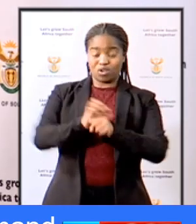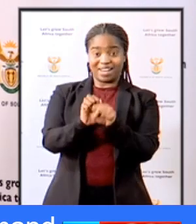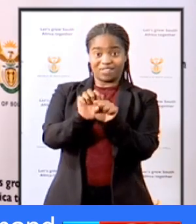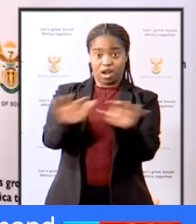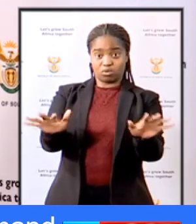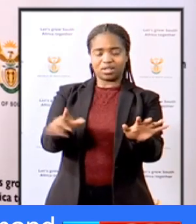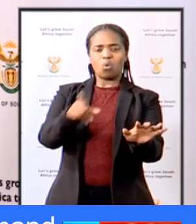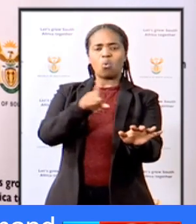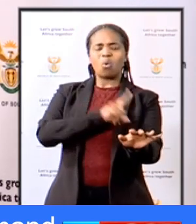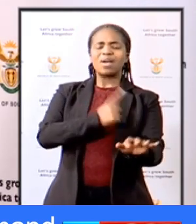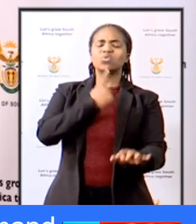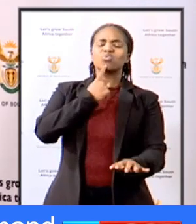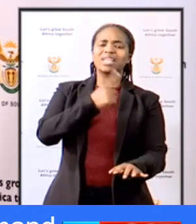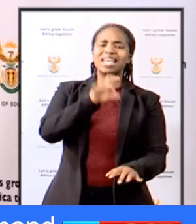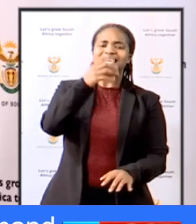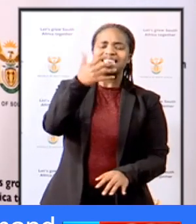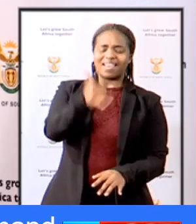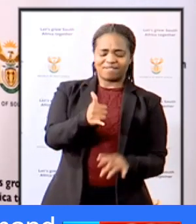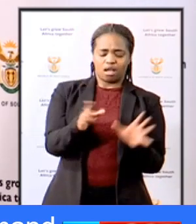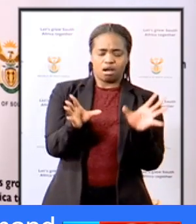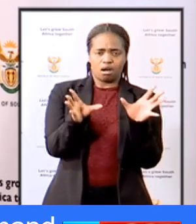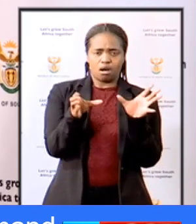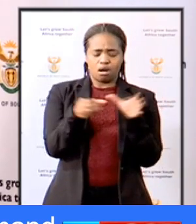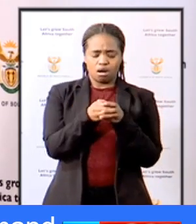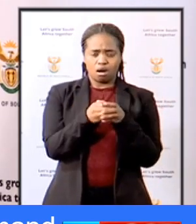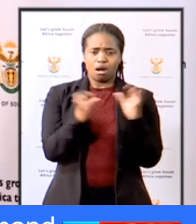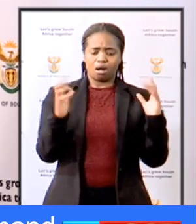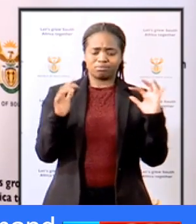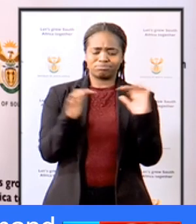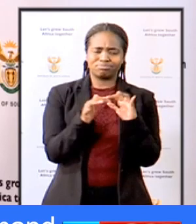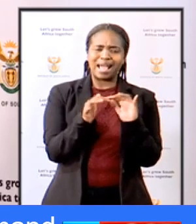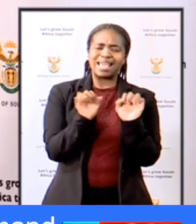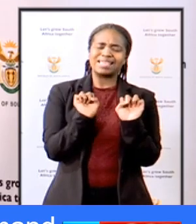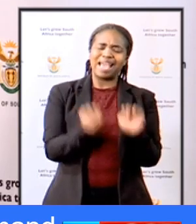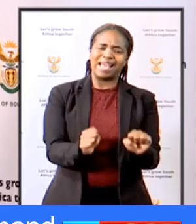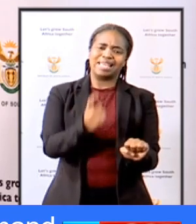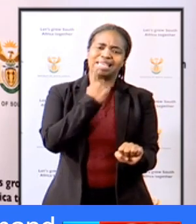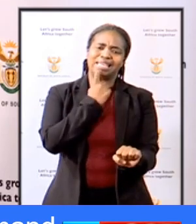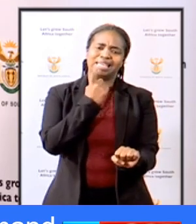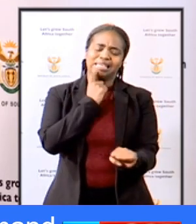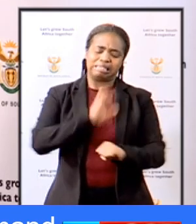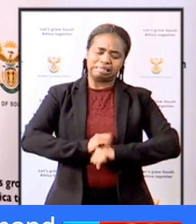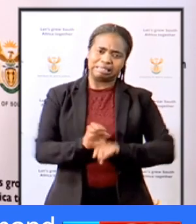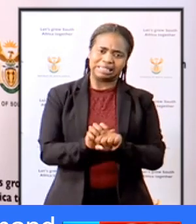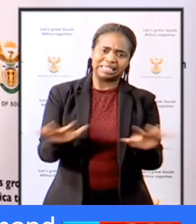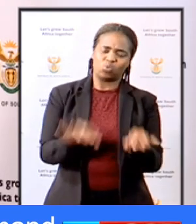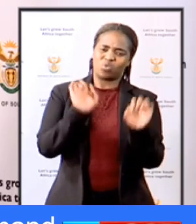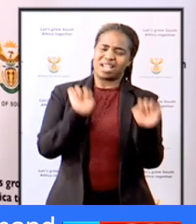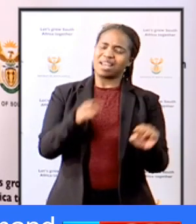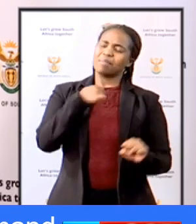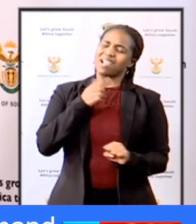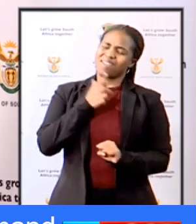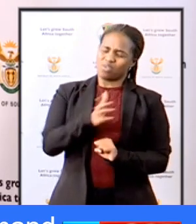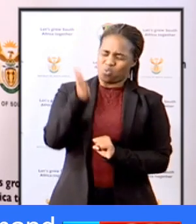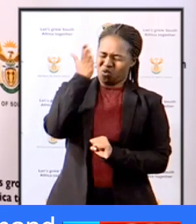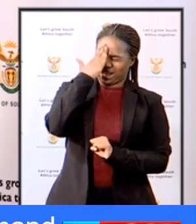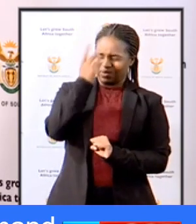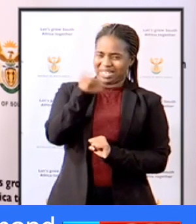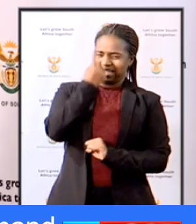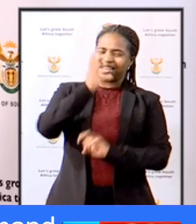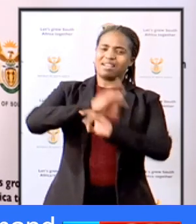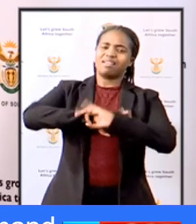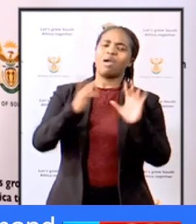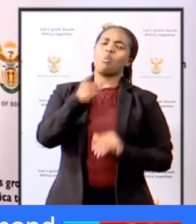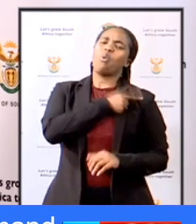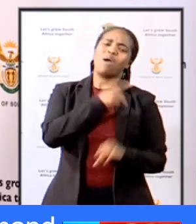it has been proven that an assembly of groups of people contributes to the rise in the numbers of